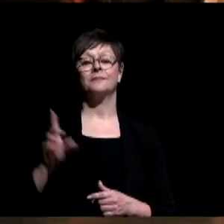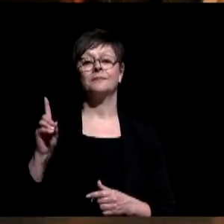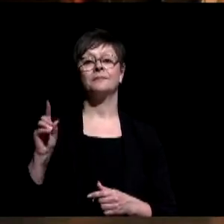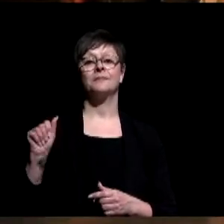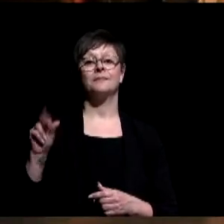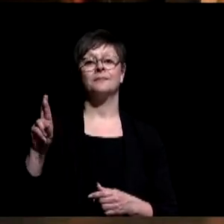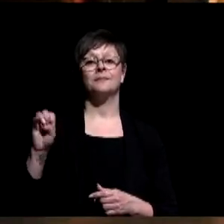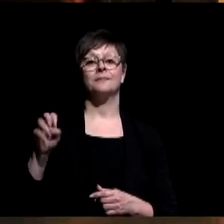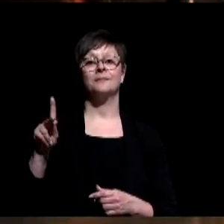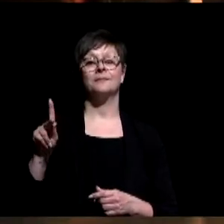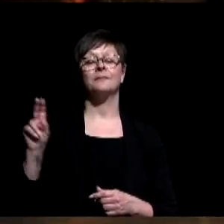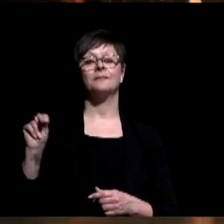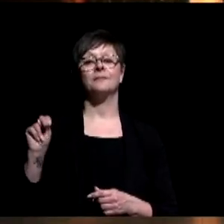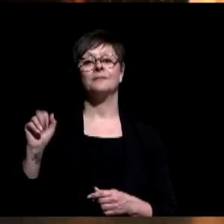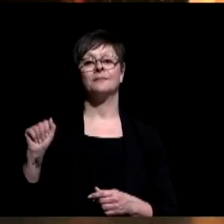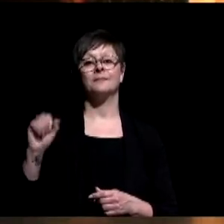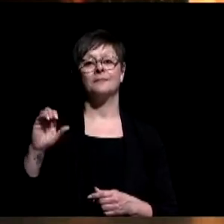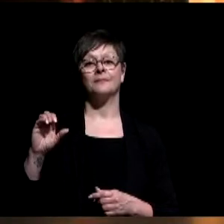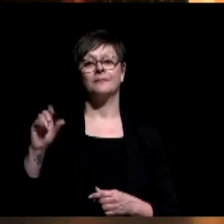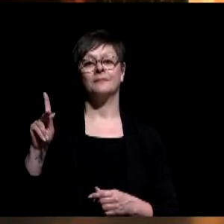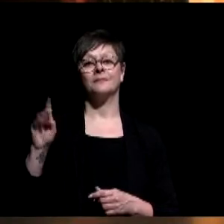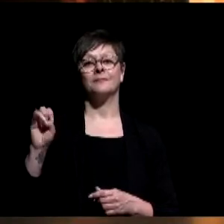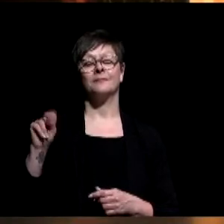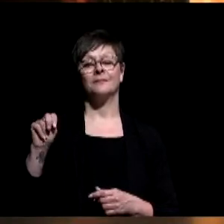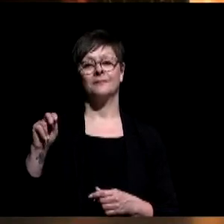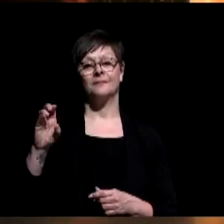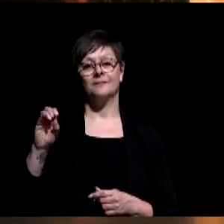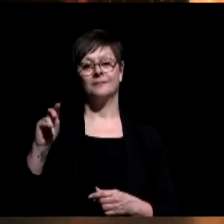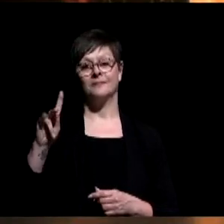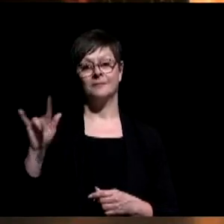Derek Nakanichny.